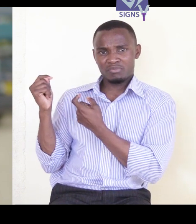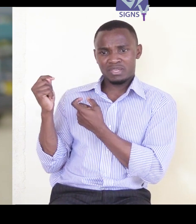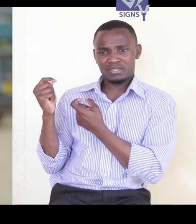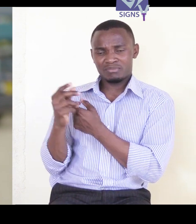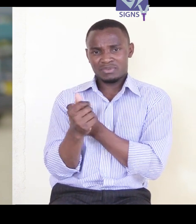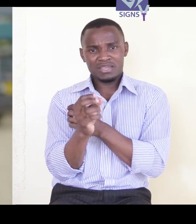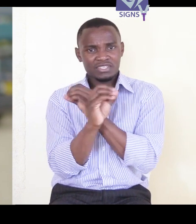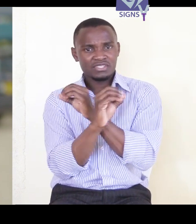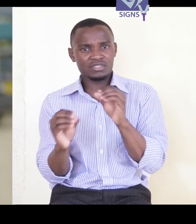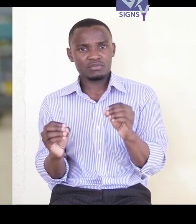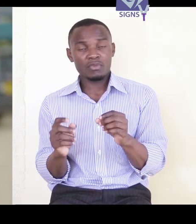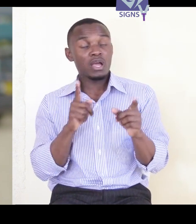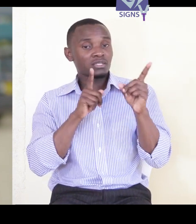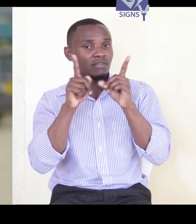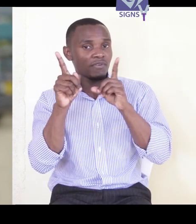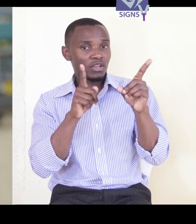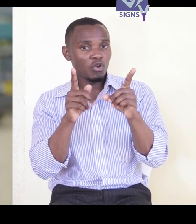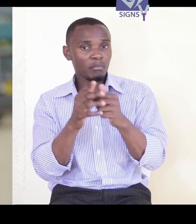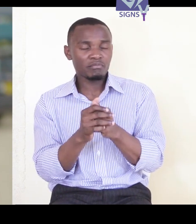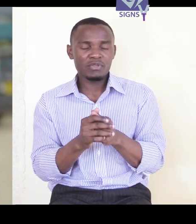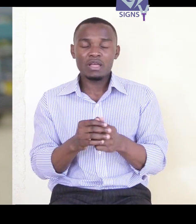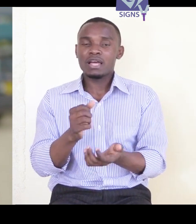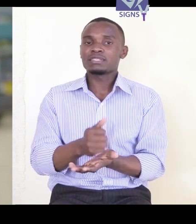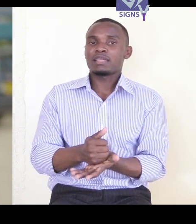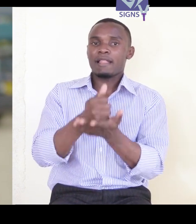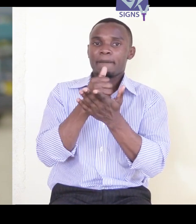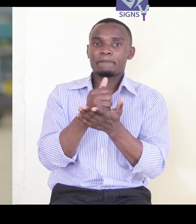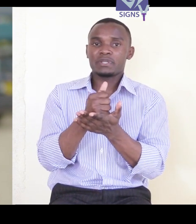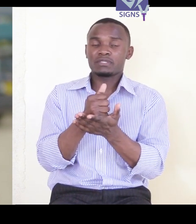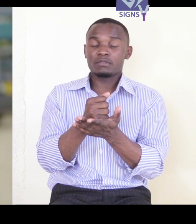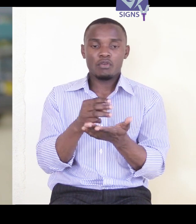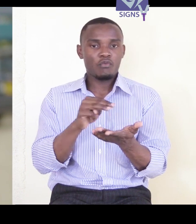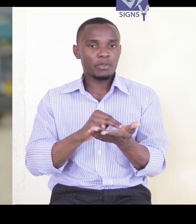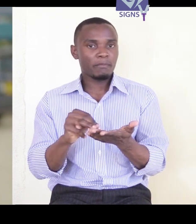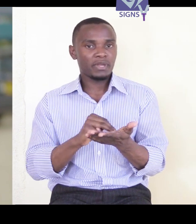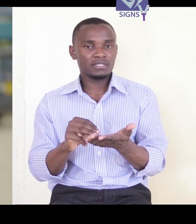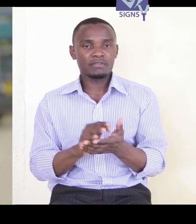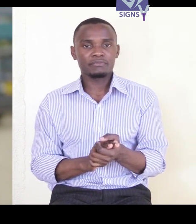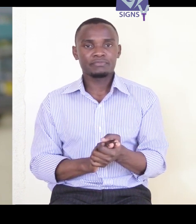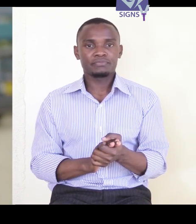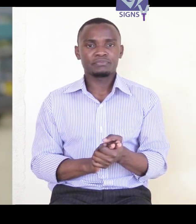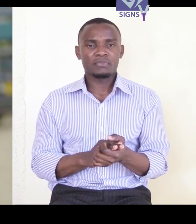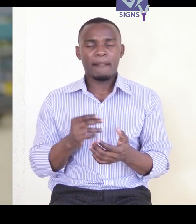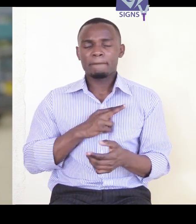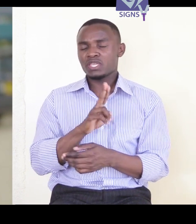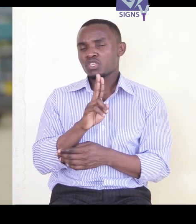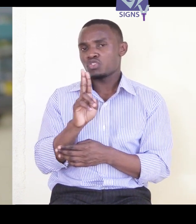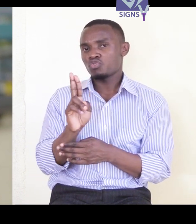don't expect any balance. Therefore, I am a bit safe. Safaricom has helped us, of course,